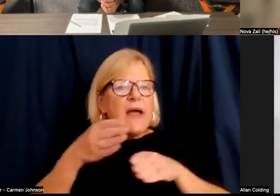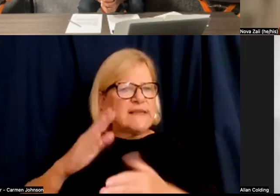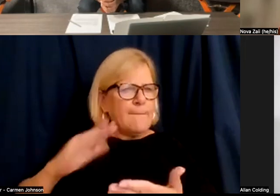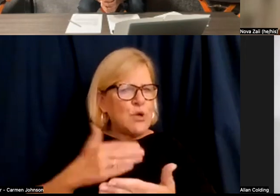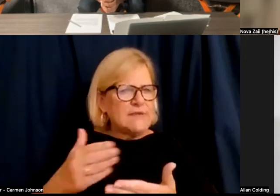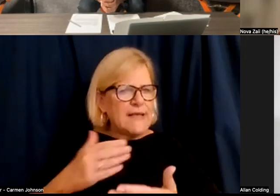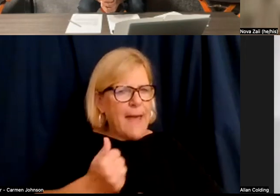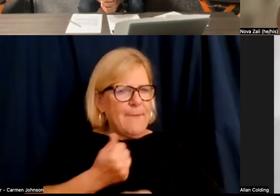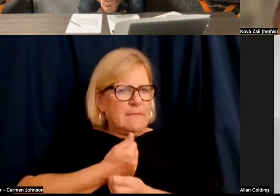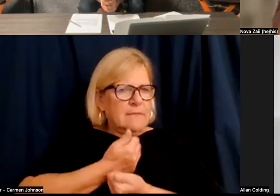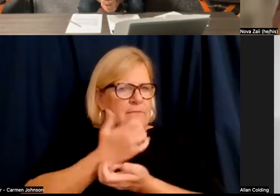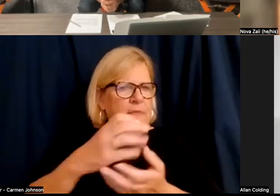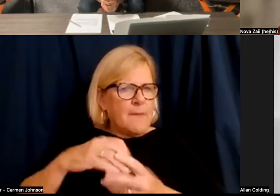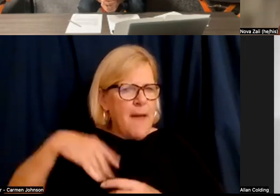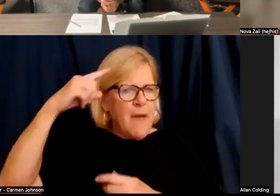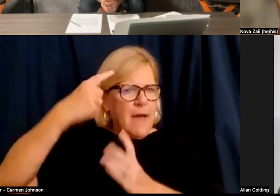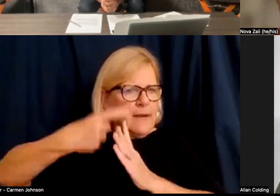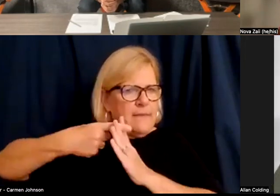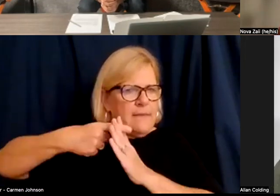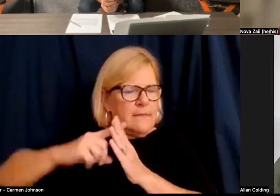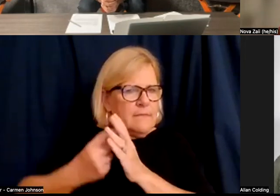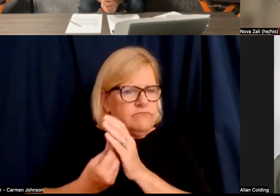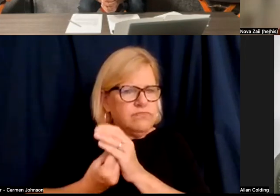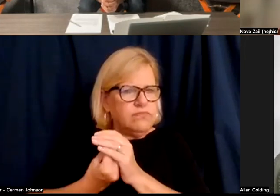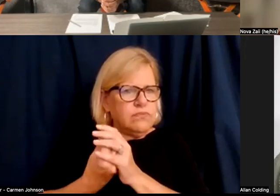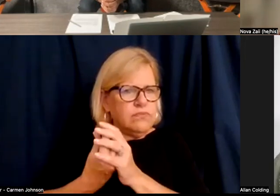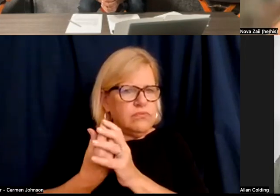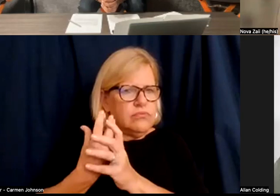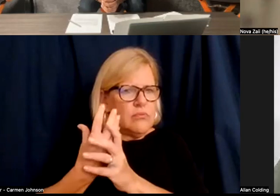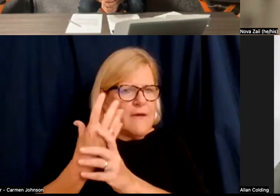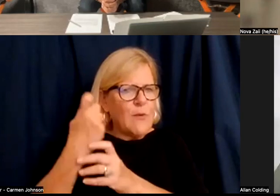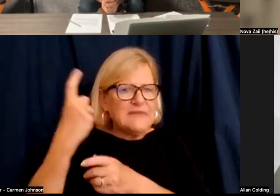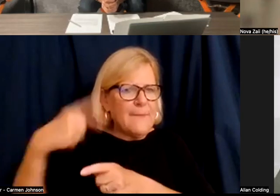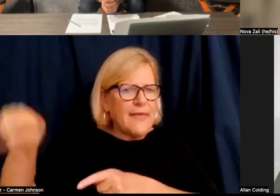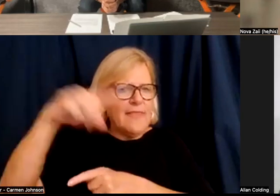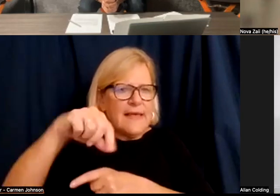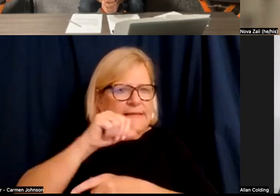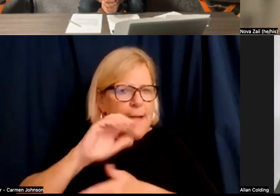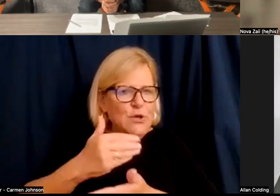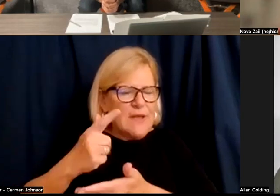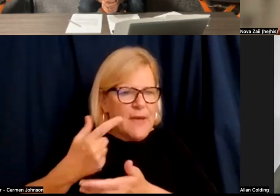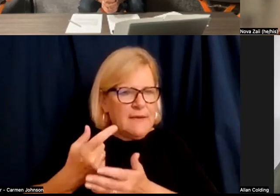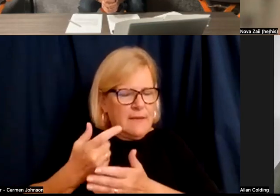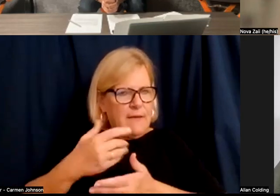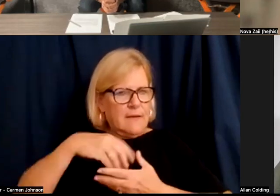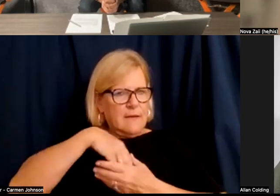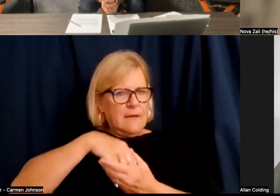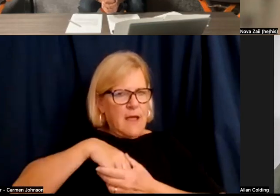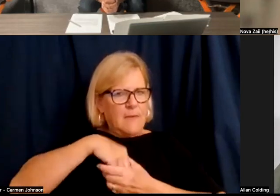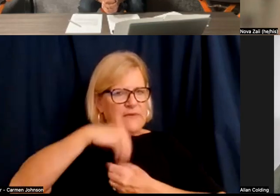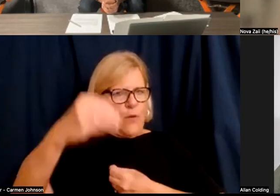evoked in my mind in that kind of silent place from things that aren't music. I really I find a lot of